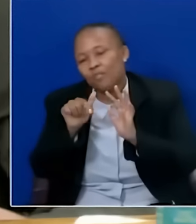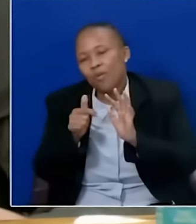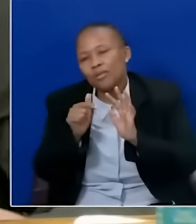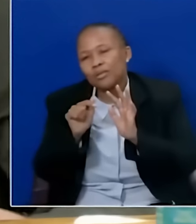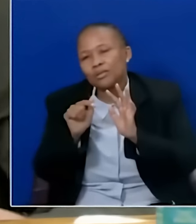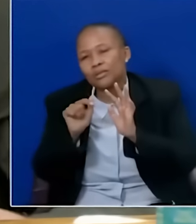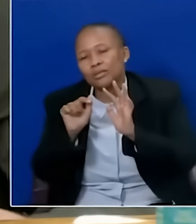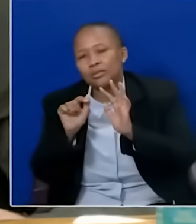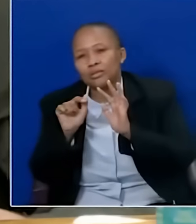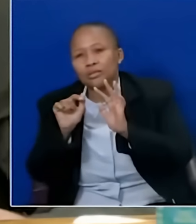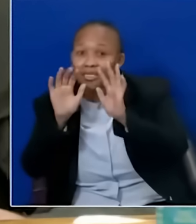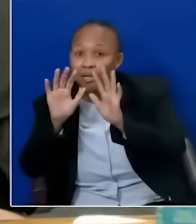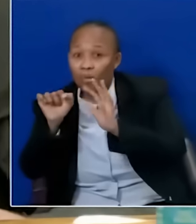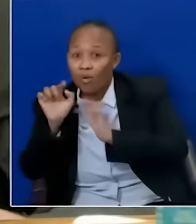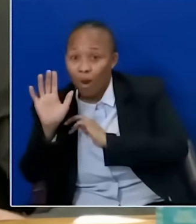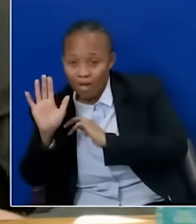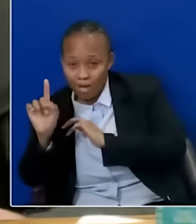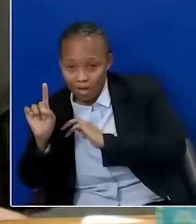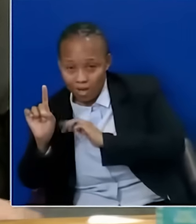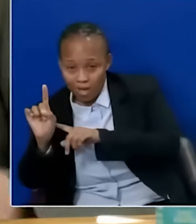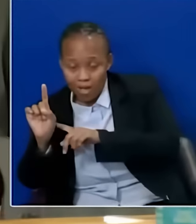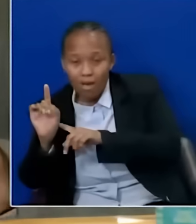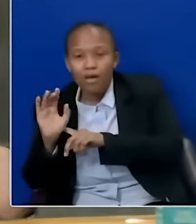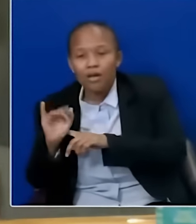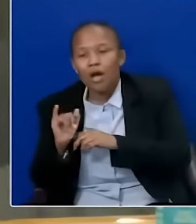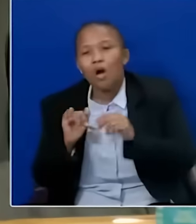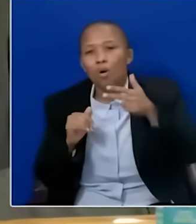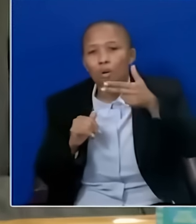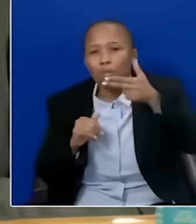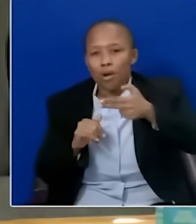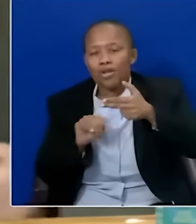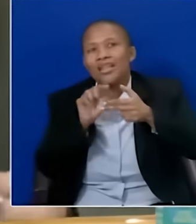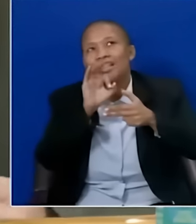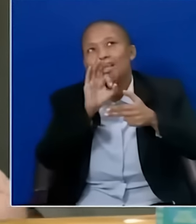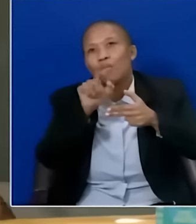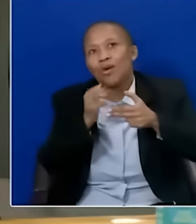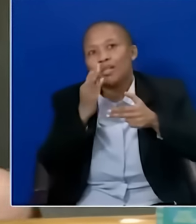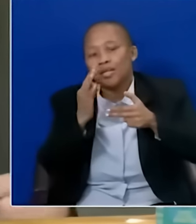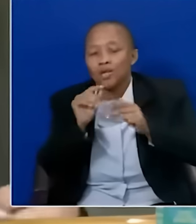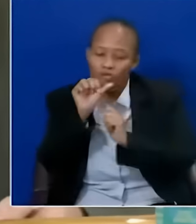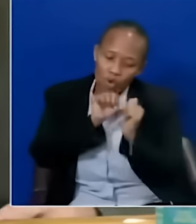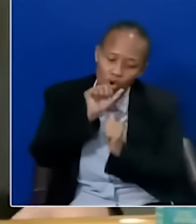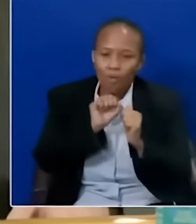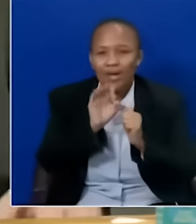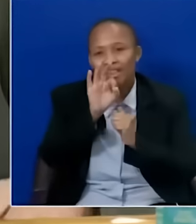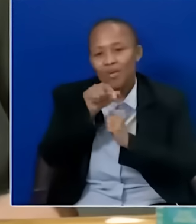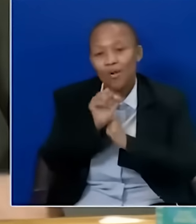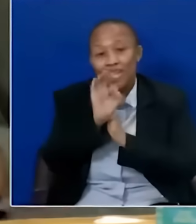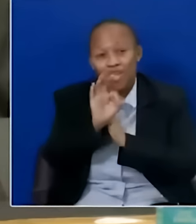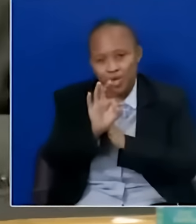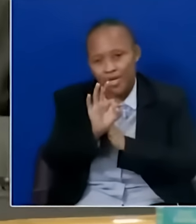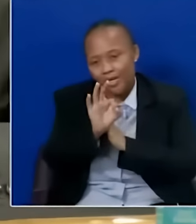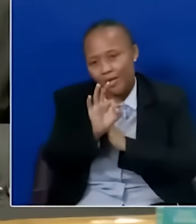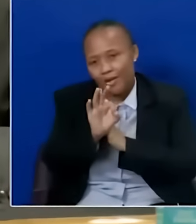He said the bullets mentioned in 3.3, and if we go back to 3.3, the bullets mentioned